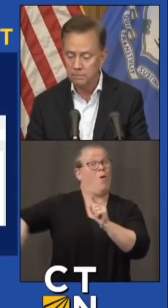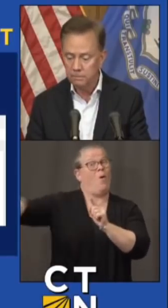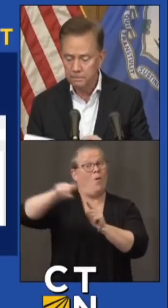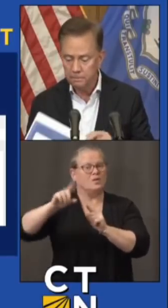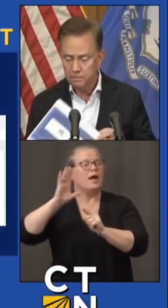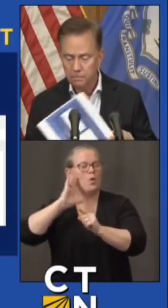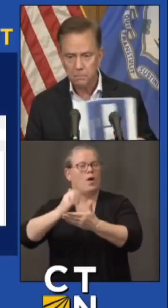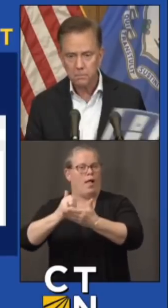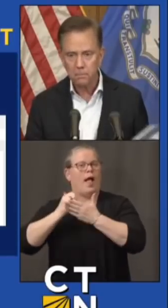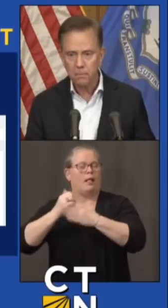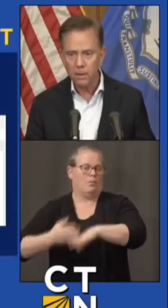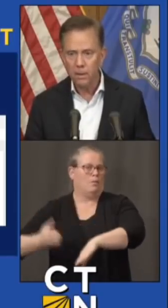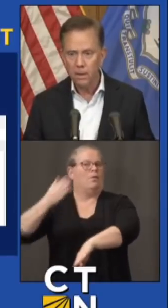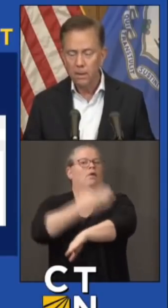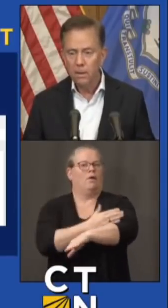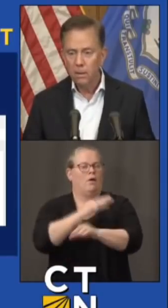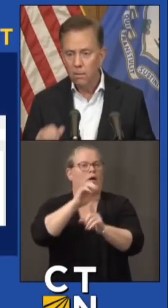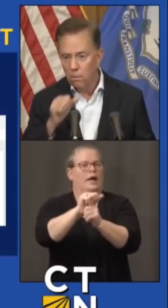working.